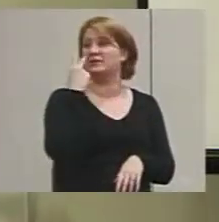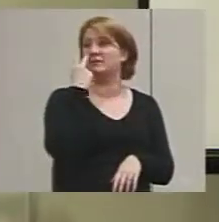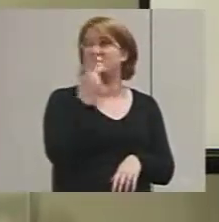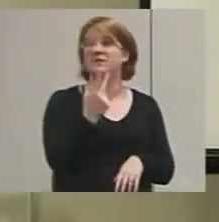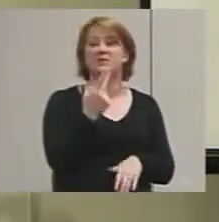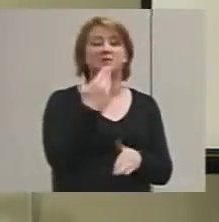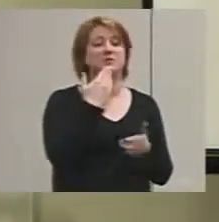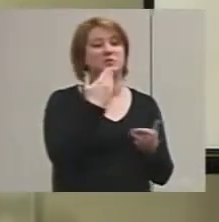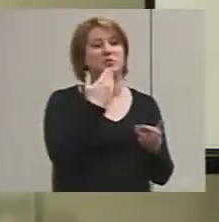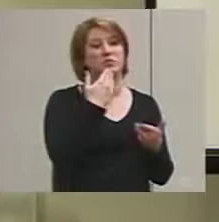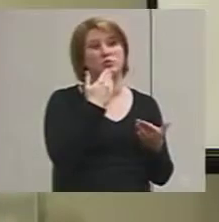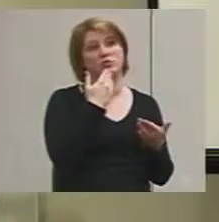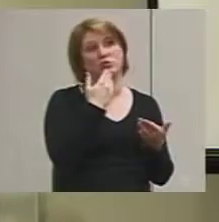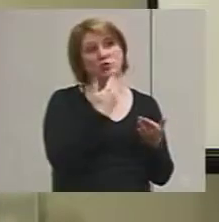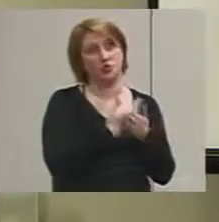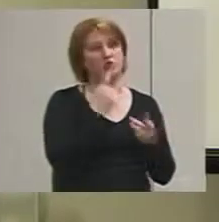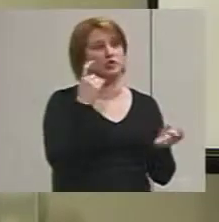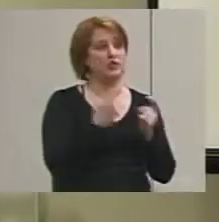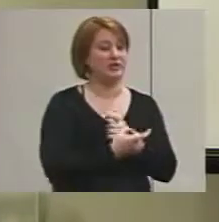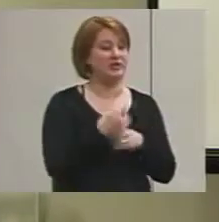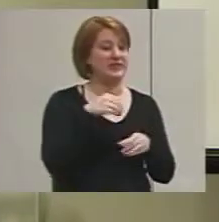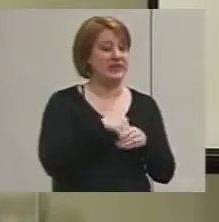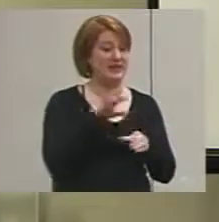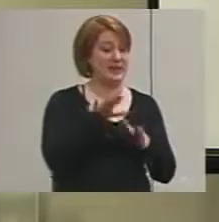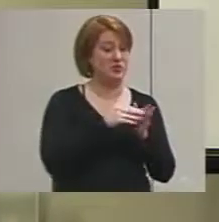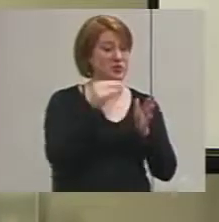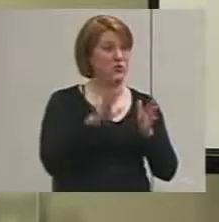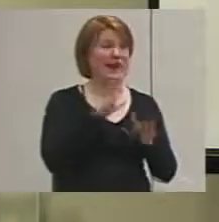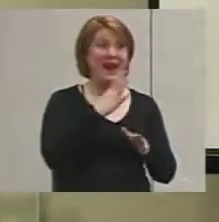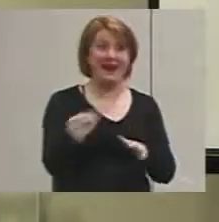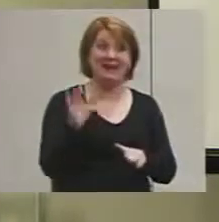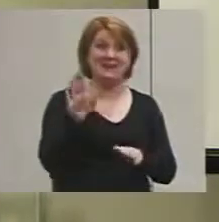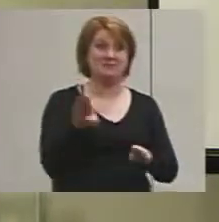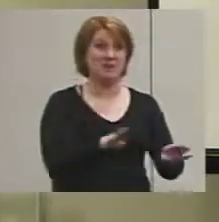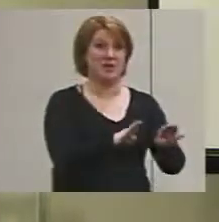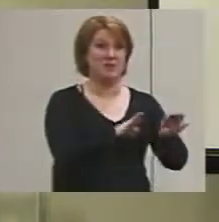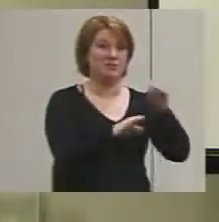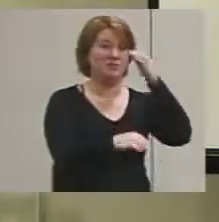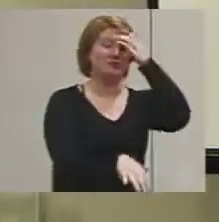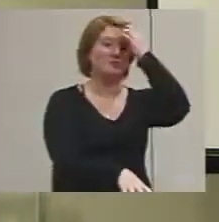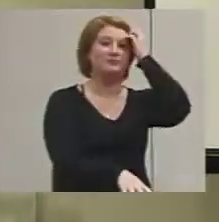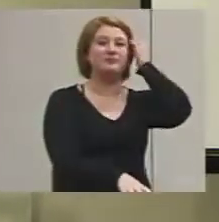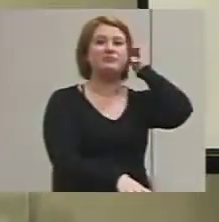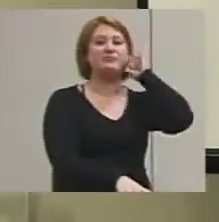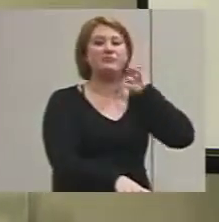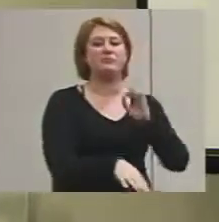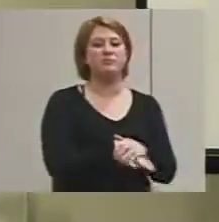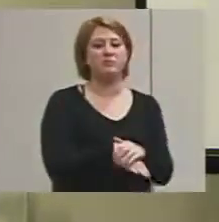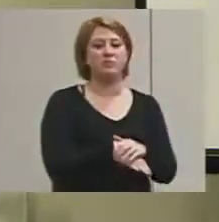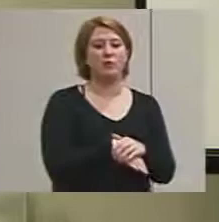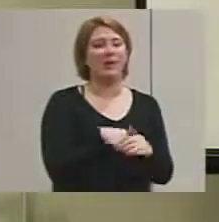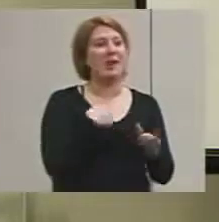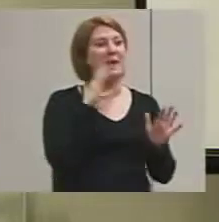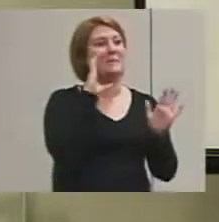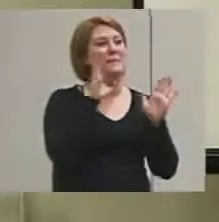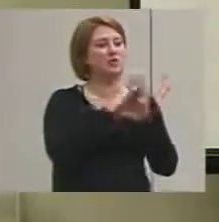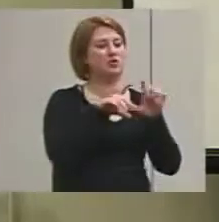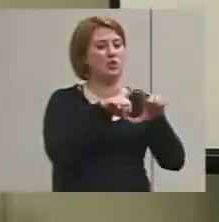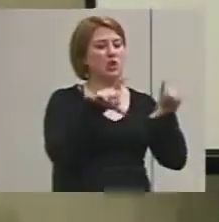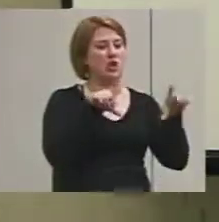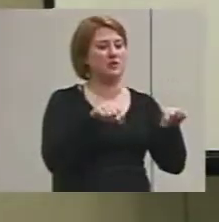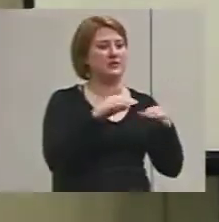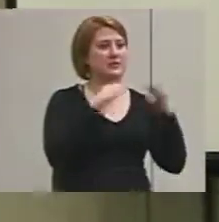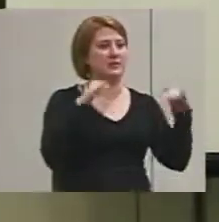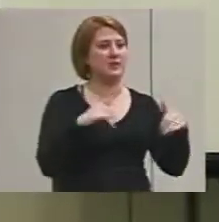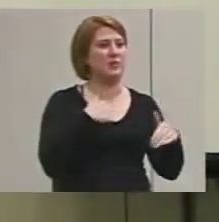some good changes in this student and his behaviors. We did a picture card system with him,